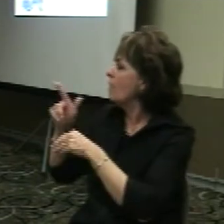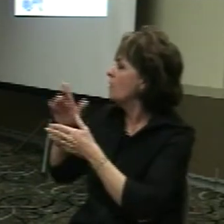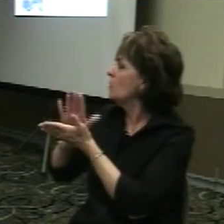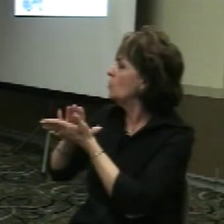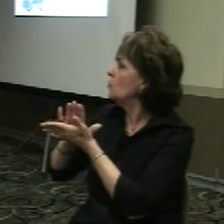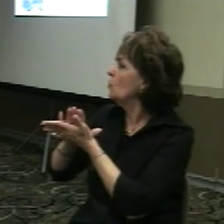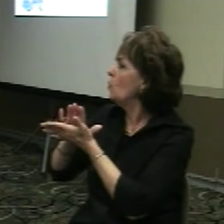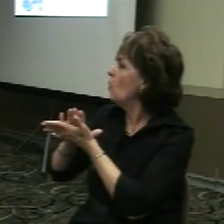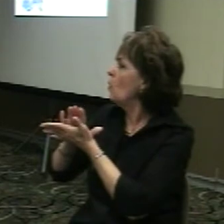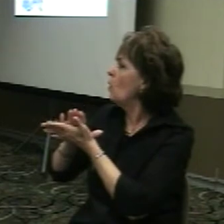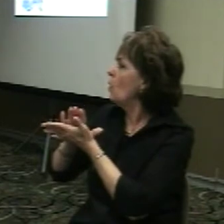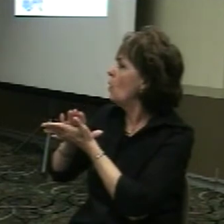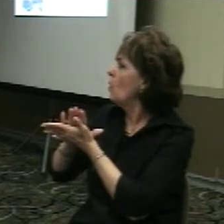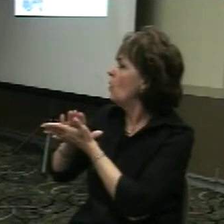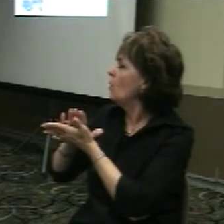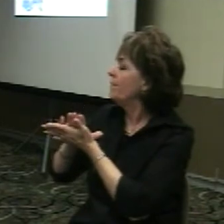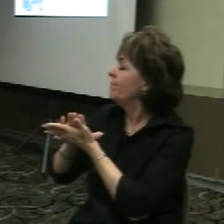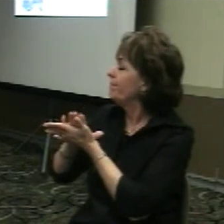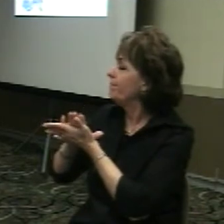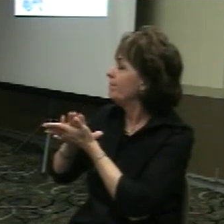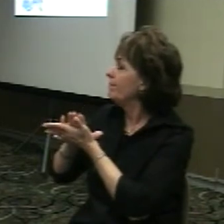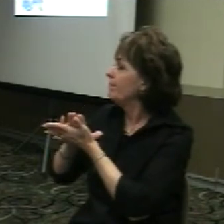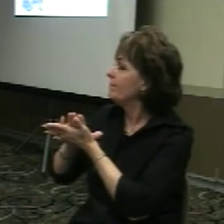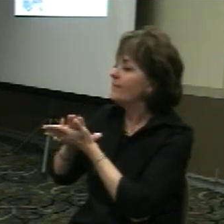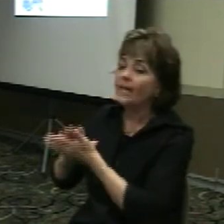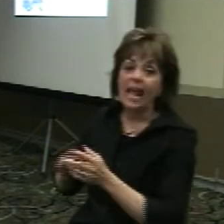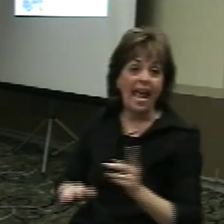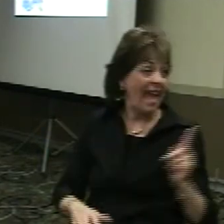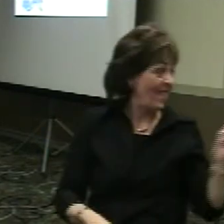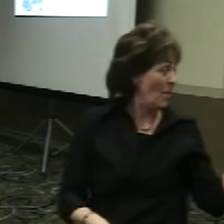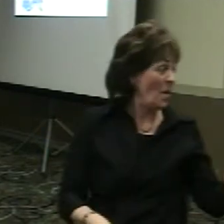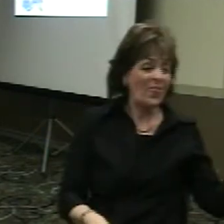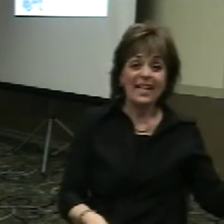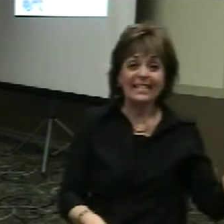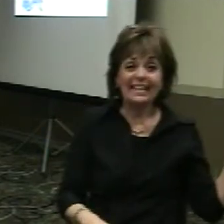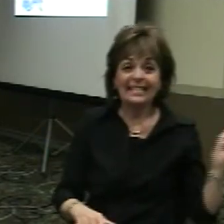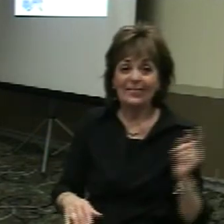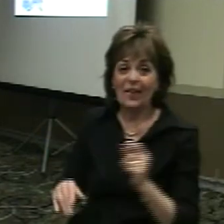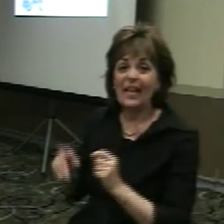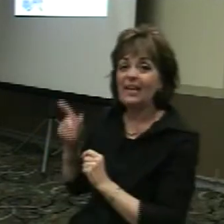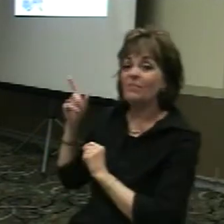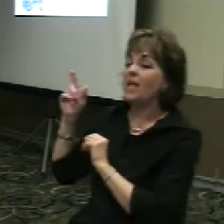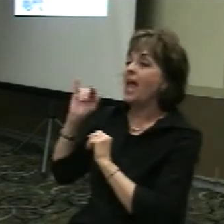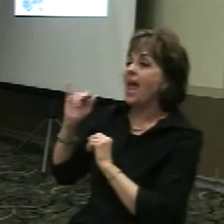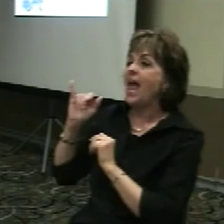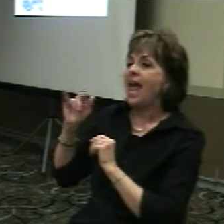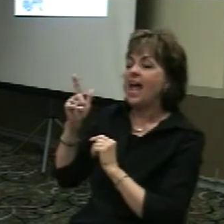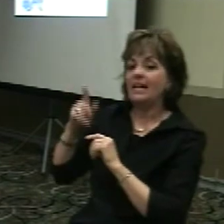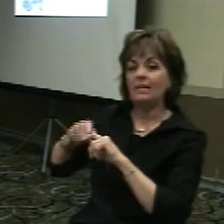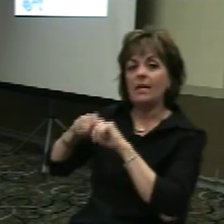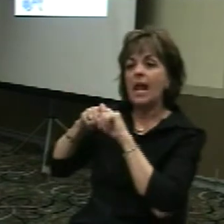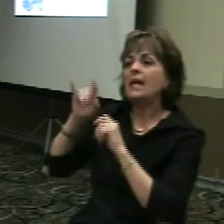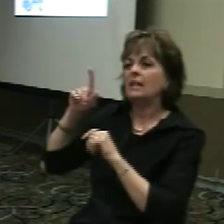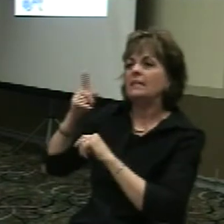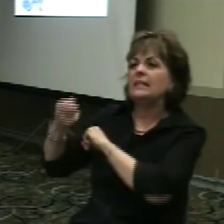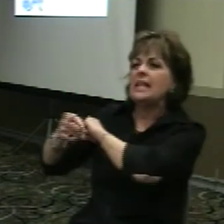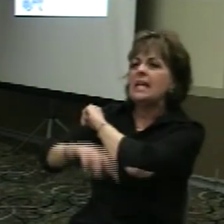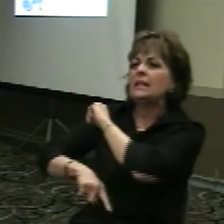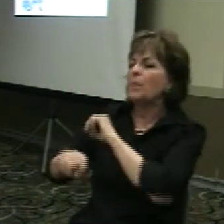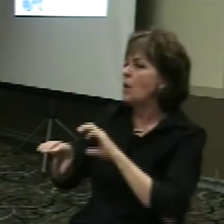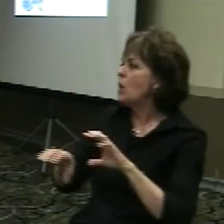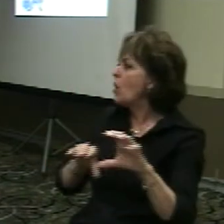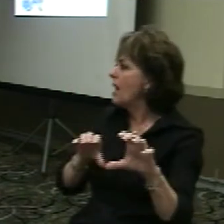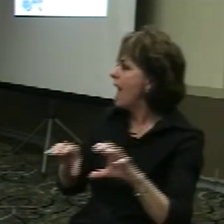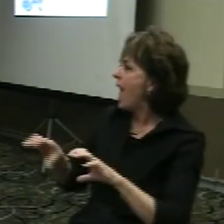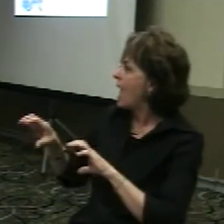our bylaws or whatever, it's saying, well, if it's showing a significant impact, you can then intervene and suspend or have disciplinary action even